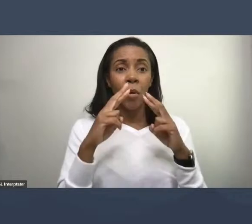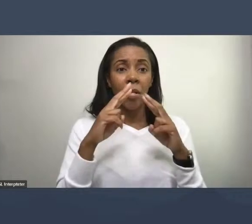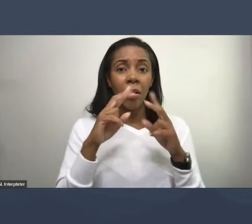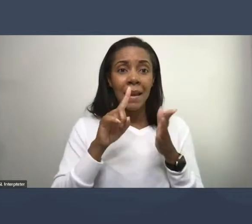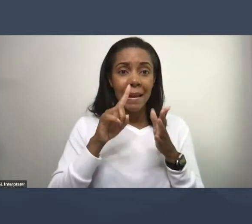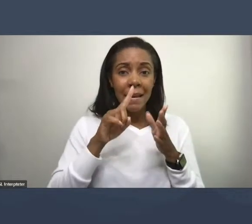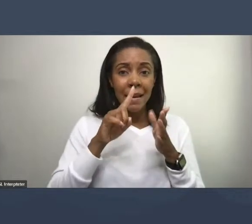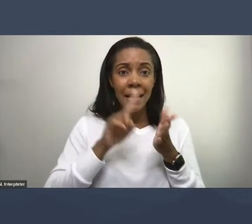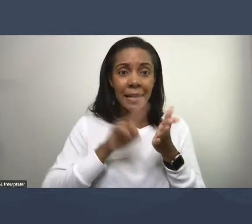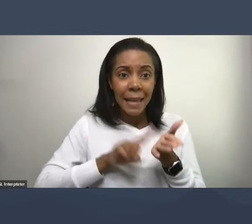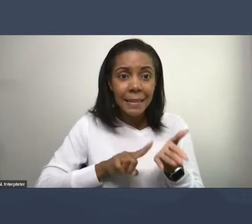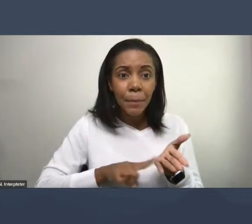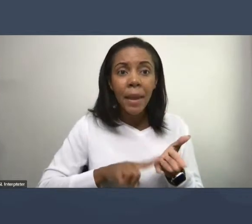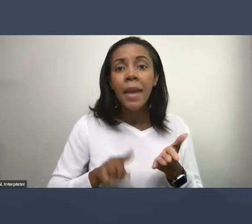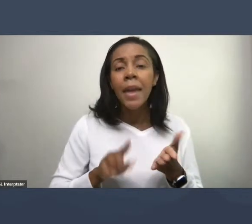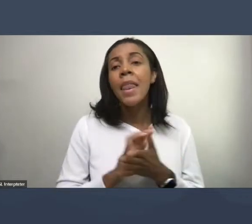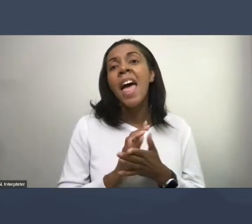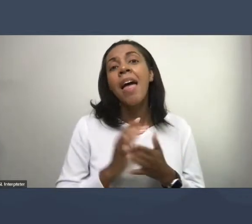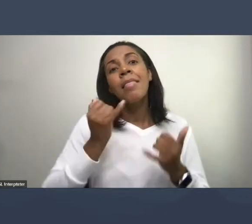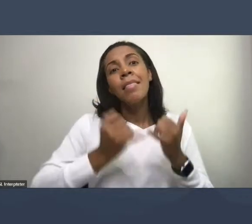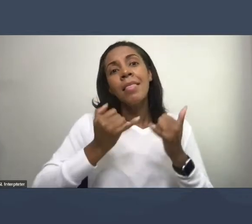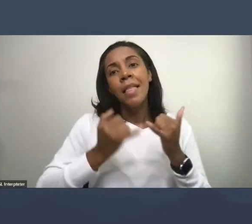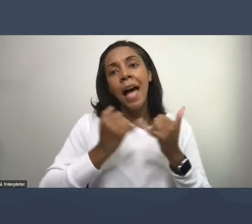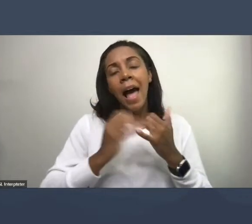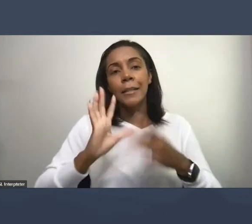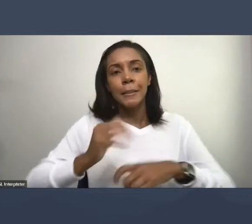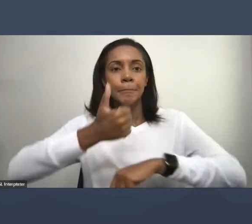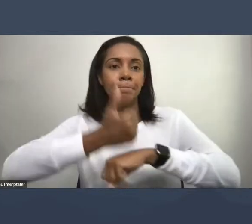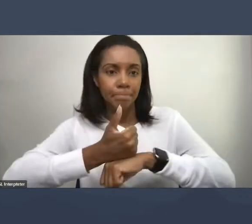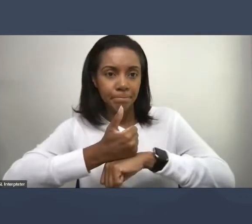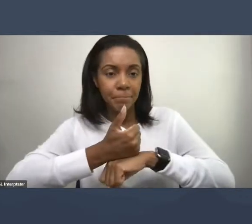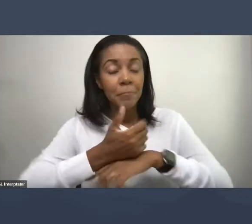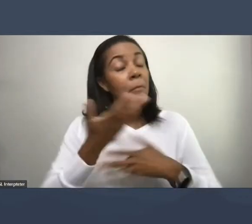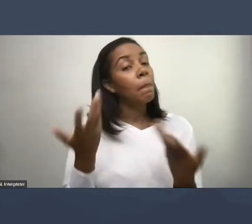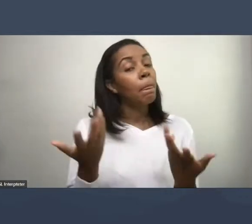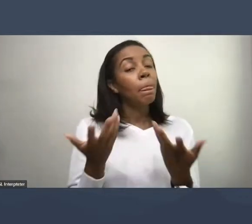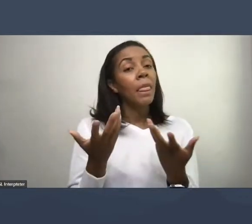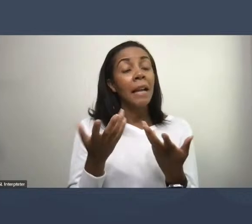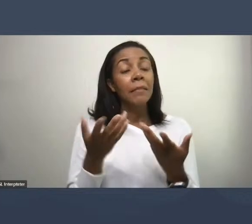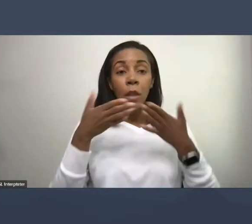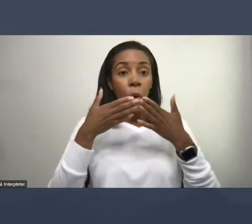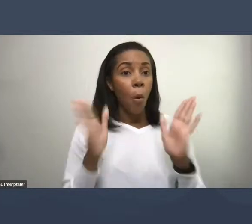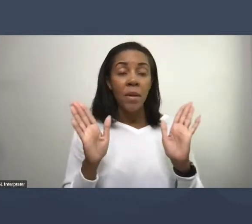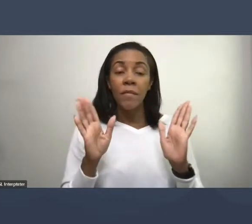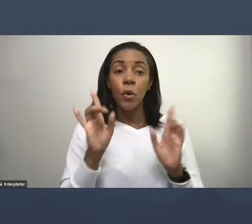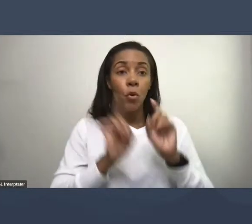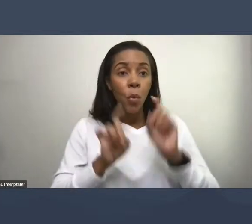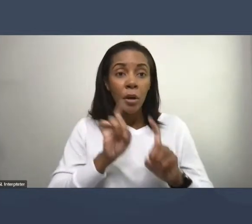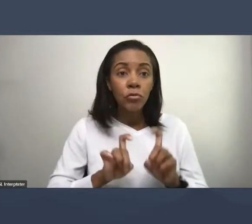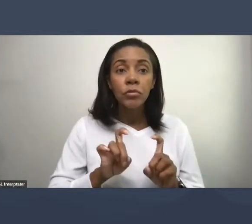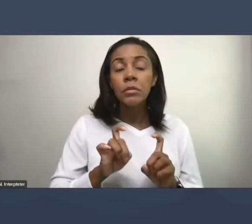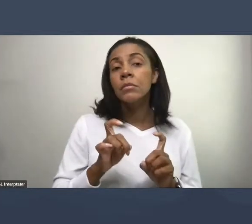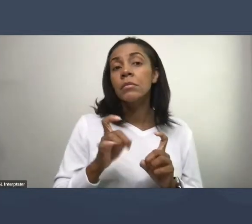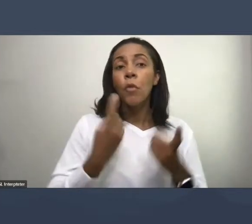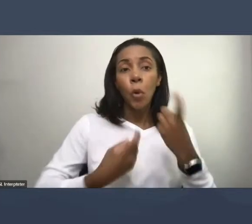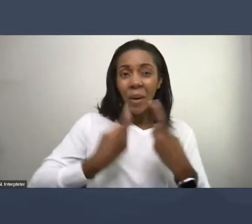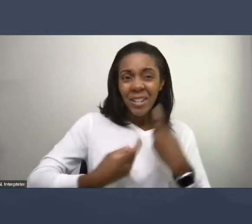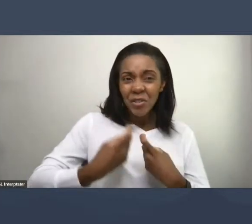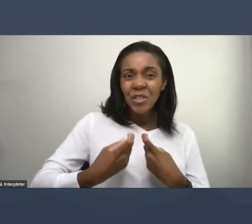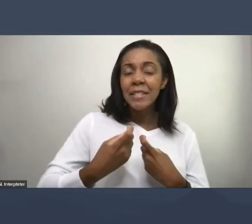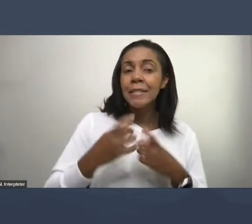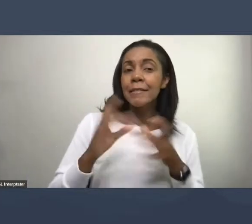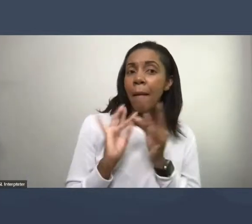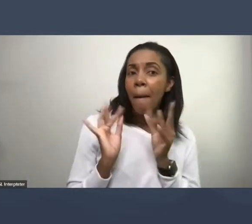lastly, restoration, and open it up for any questions and any comments and any observations that we have, and we can address.